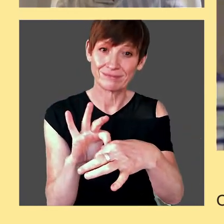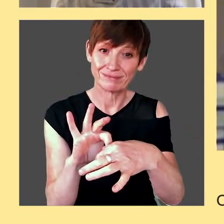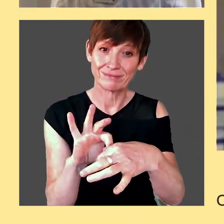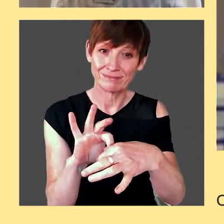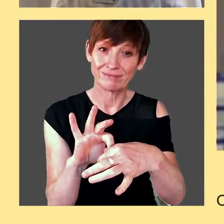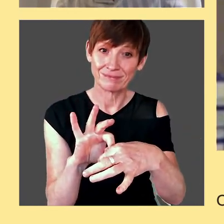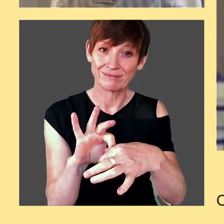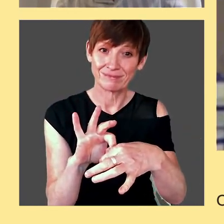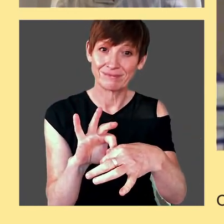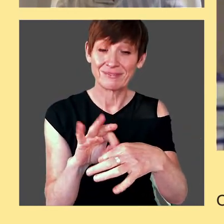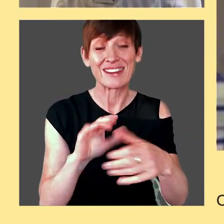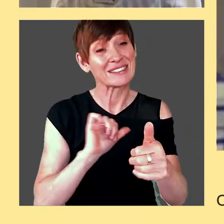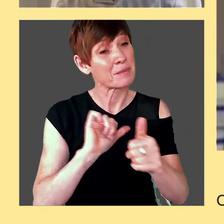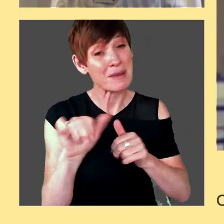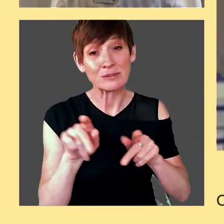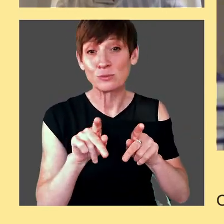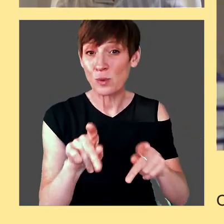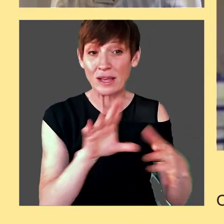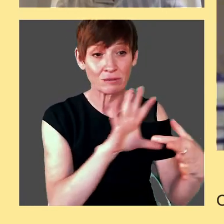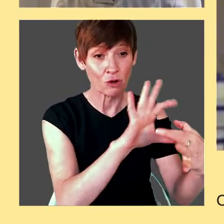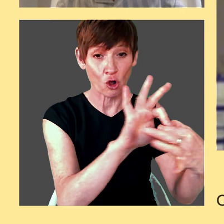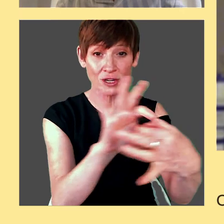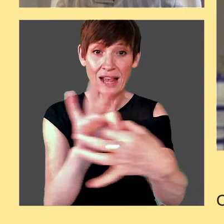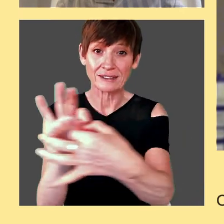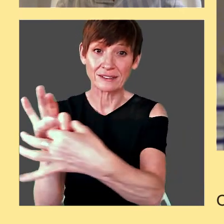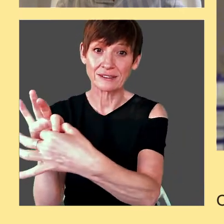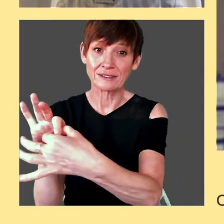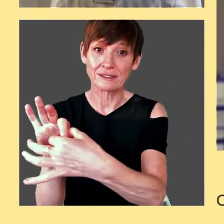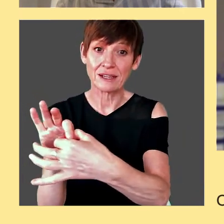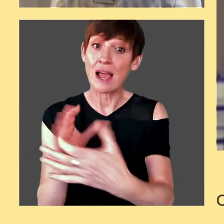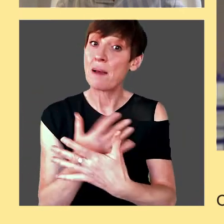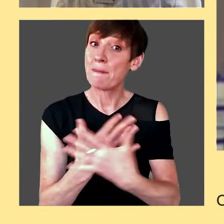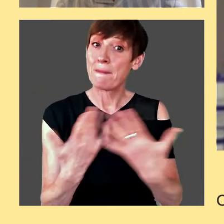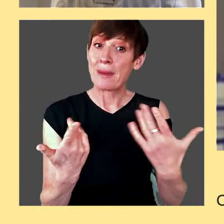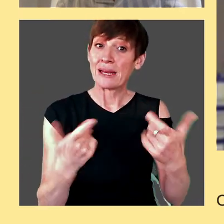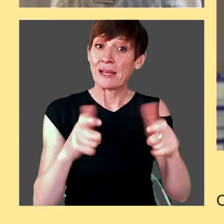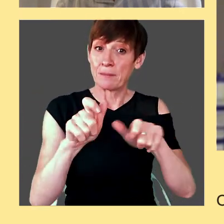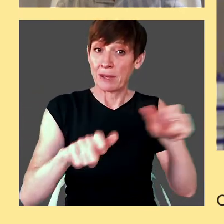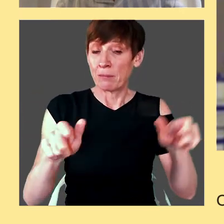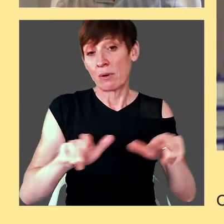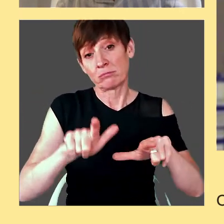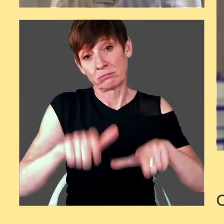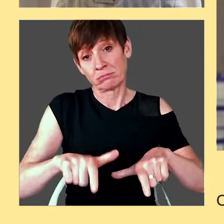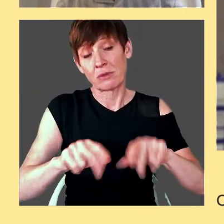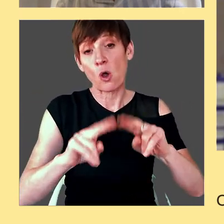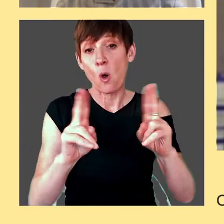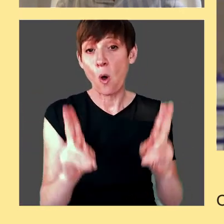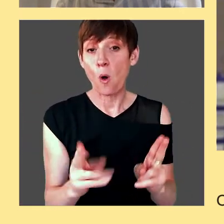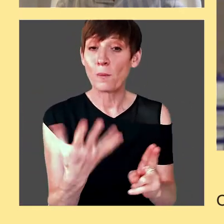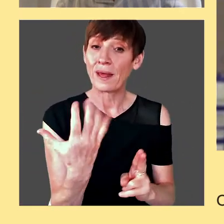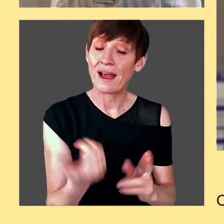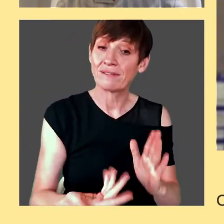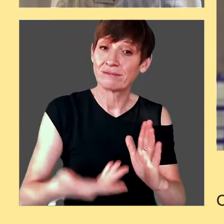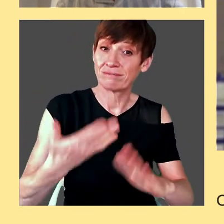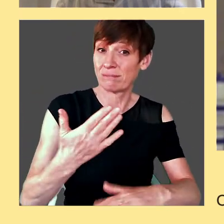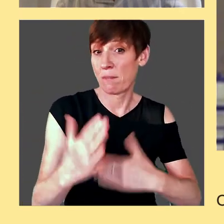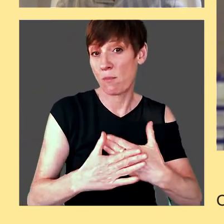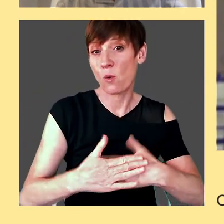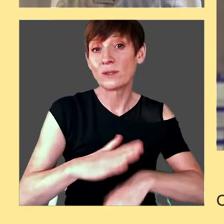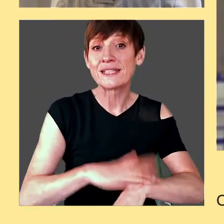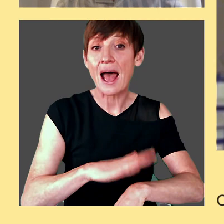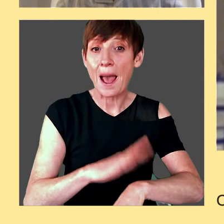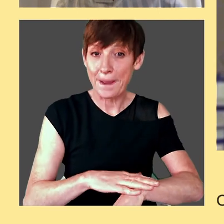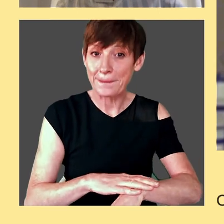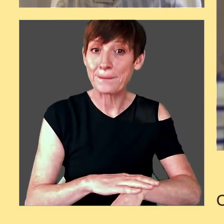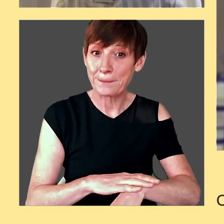the people. And now, because many people stay at home, they have more free time to